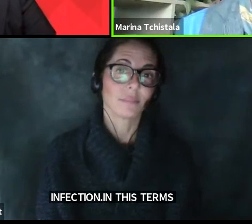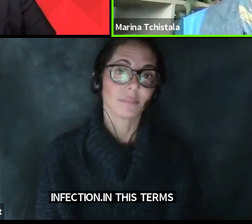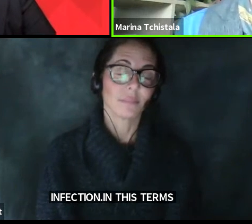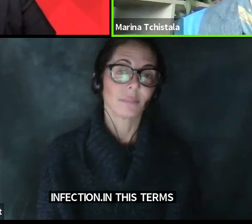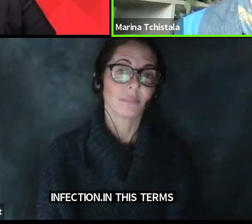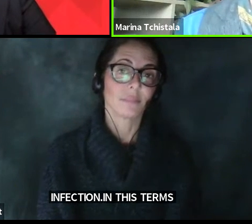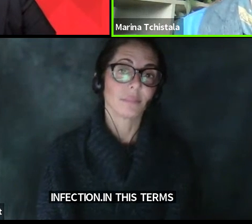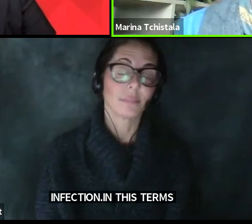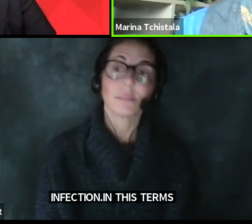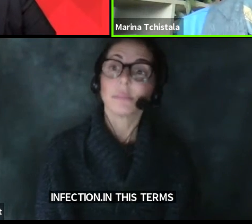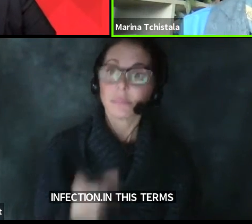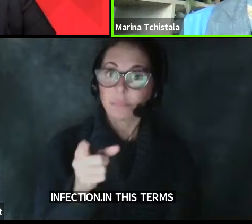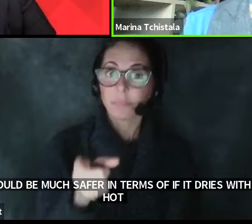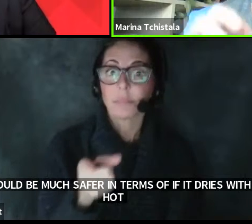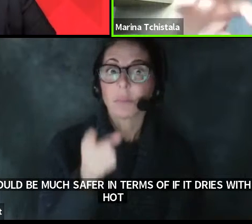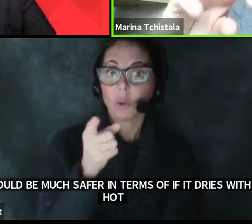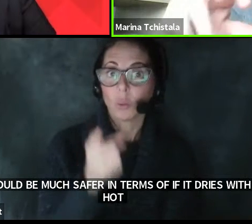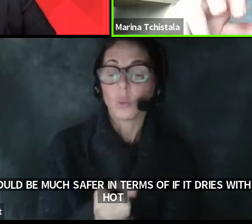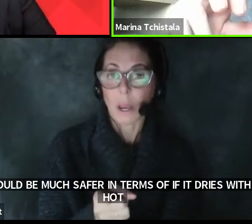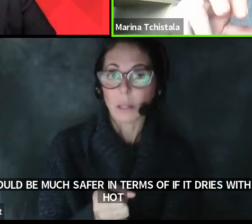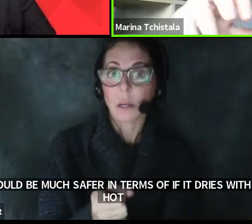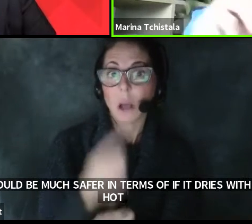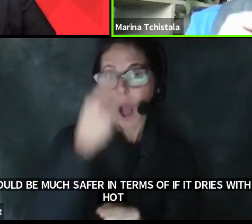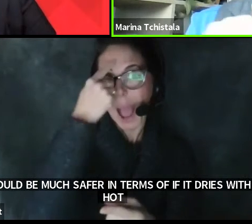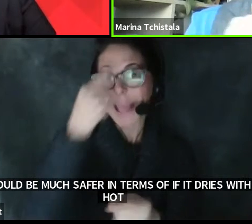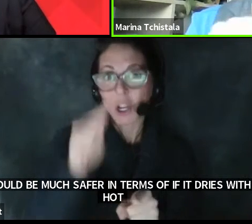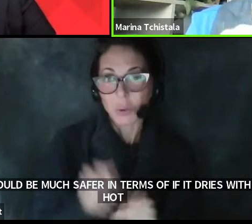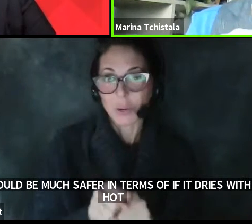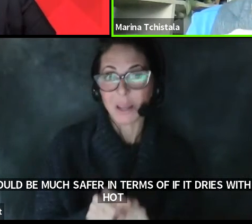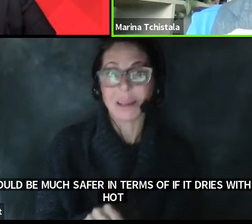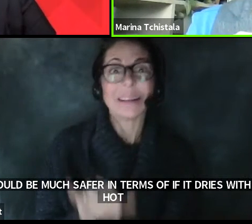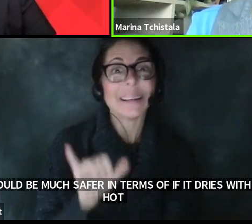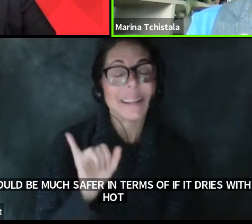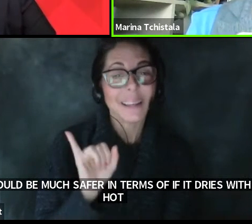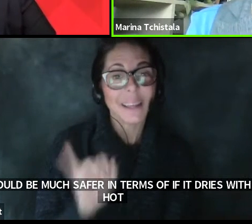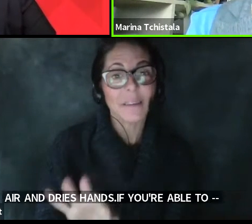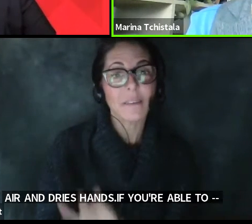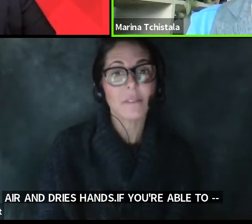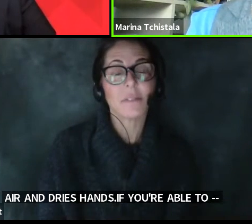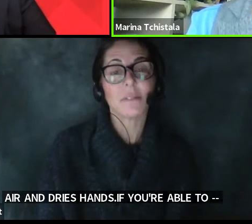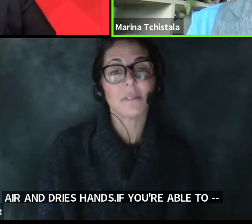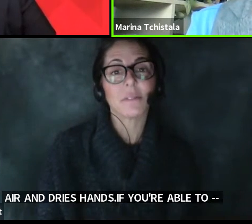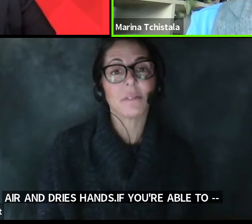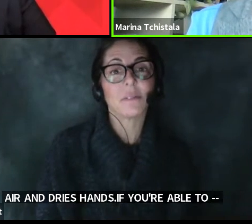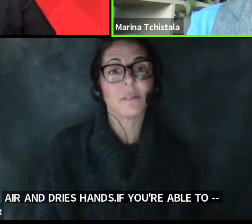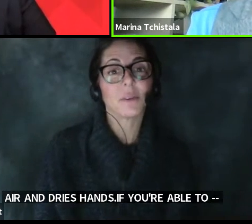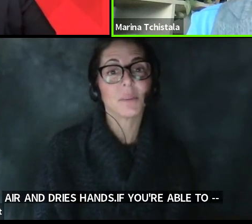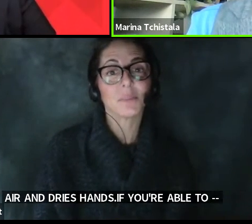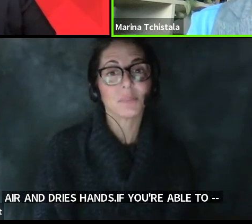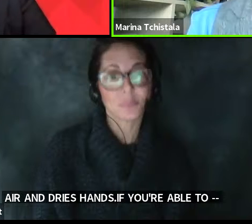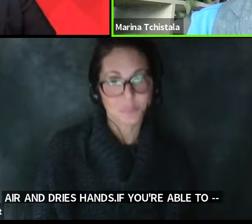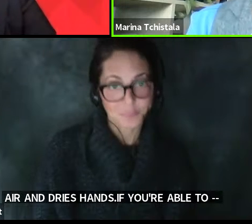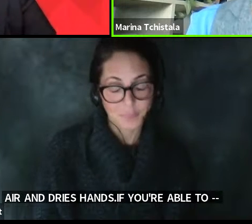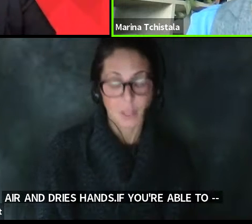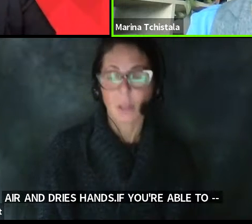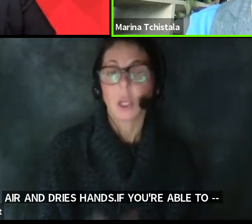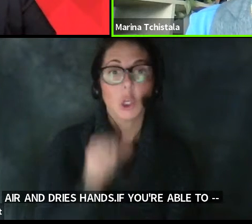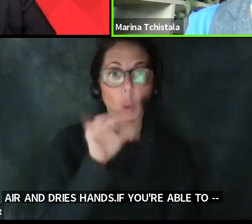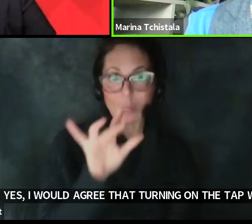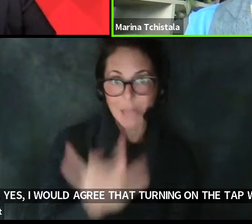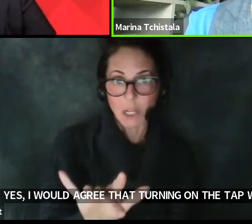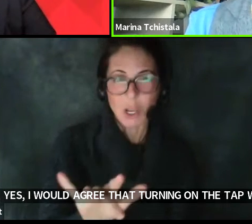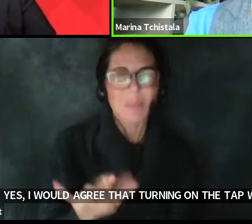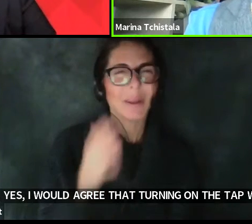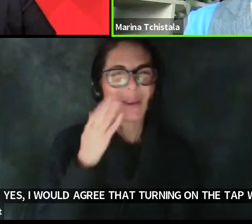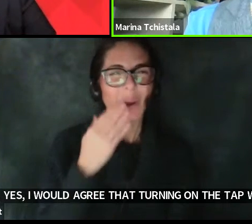yes, you're right, I would agree that turning the tap on with not touching your hands would be preferable and